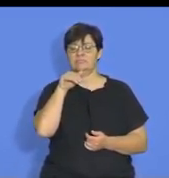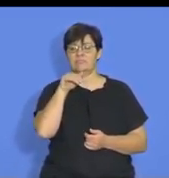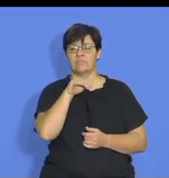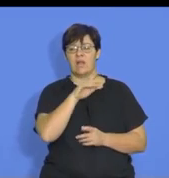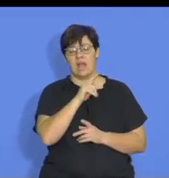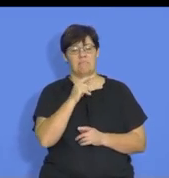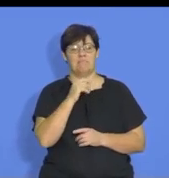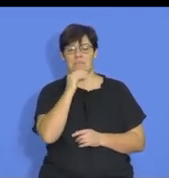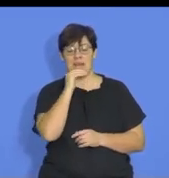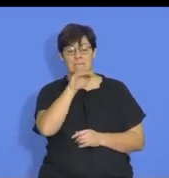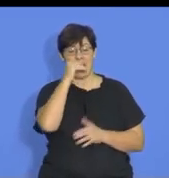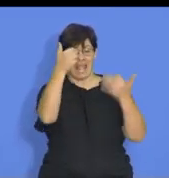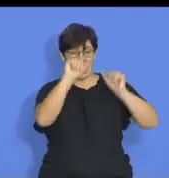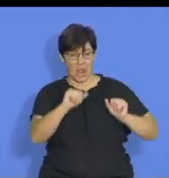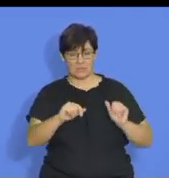is unfavorable.